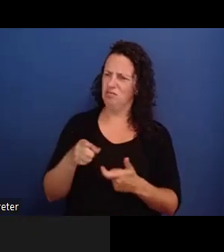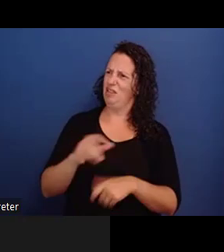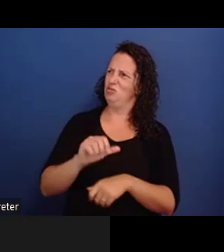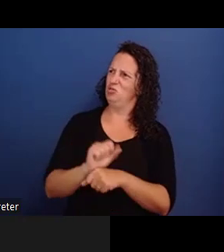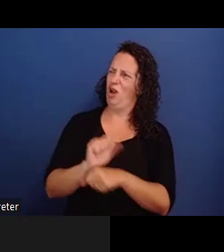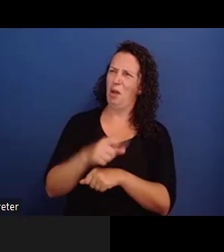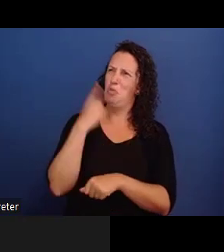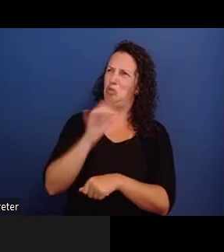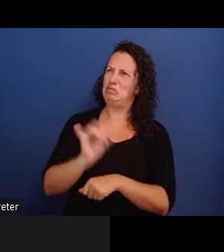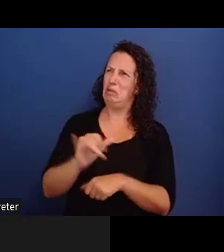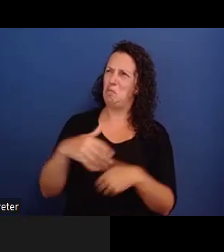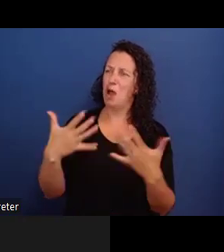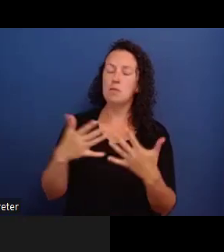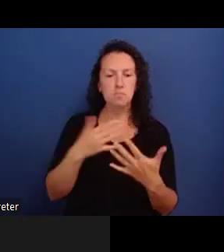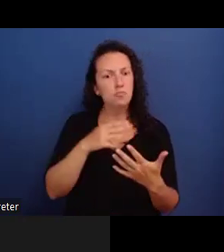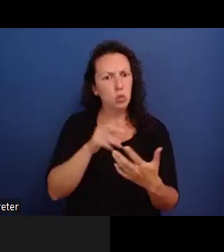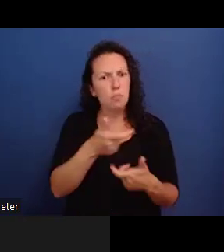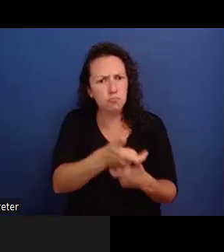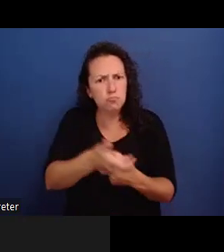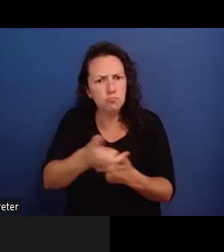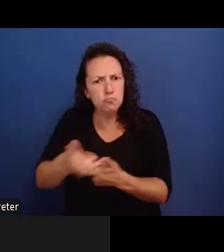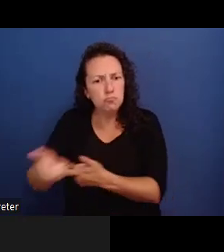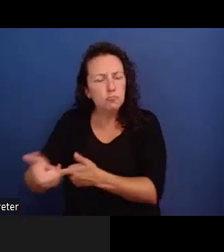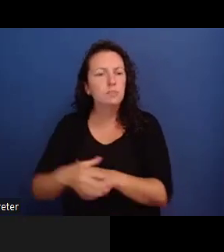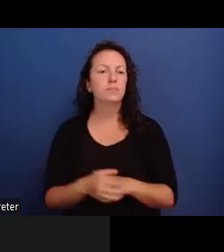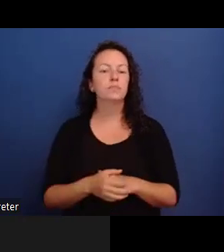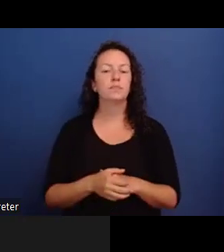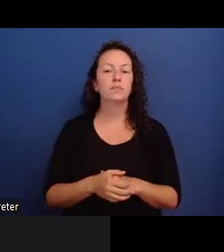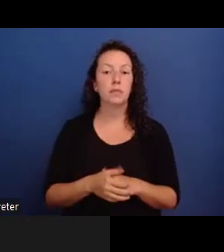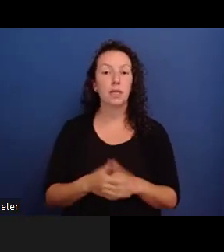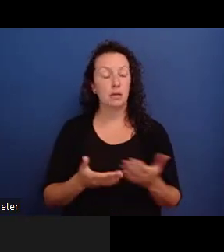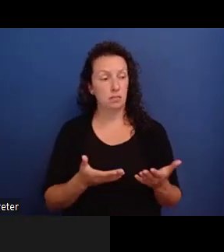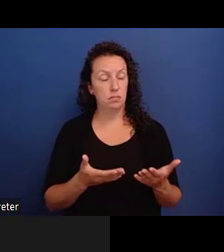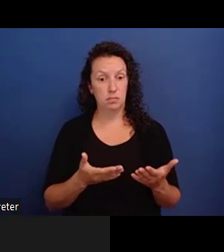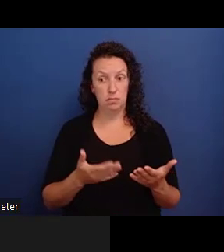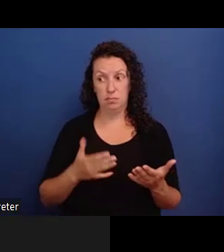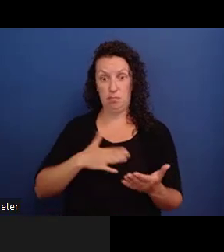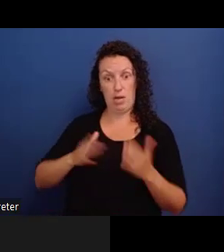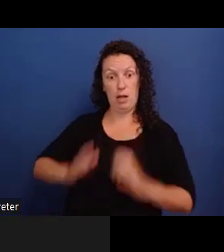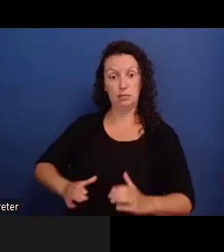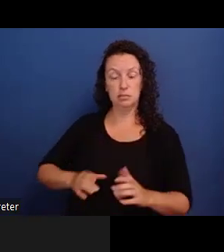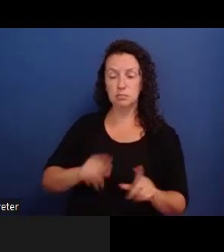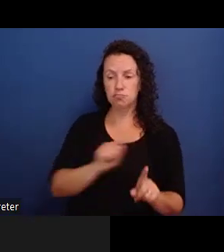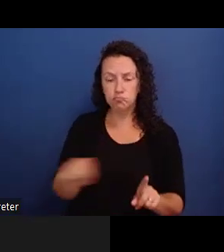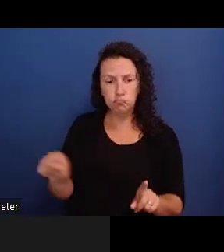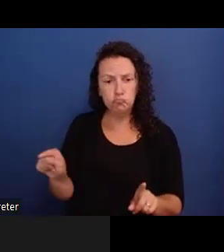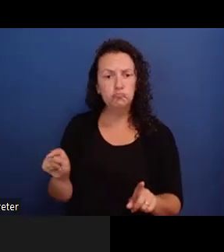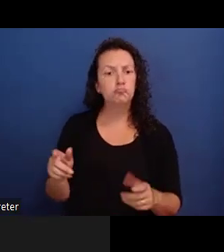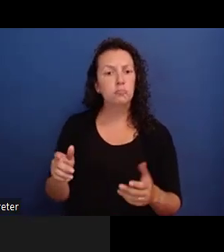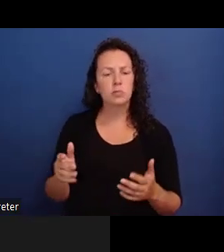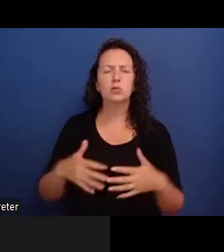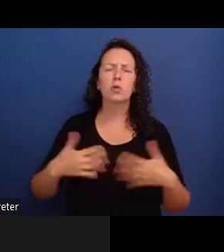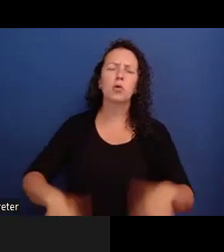nice, and to answer Cheryl's question, for the people that I'm working with, there's so much information on